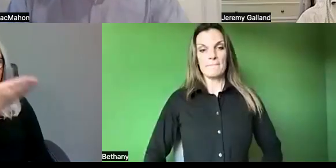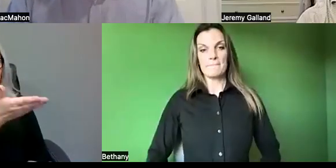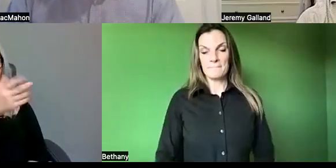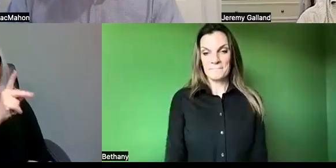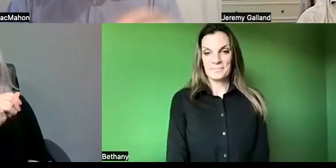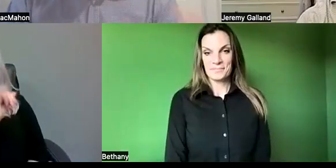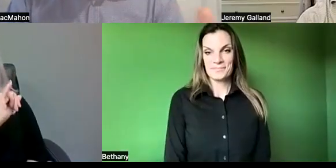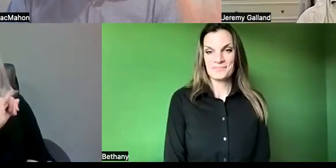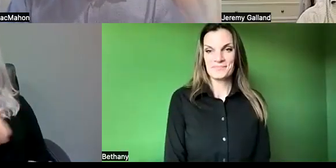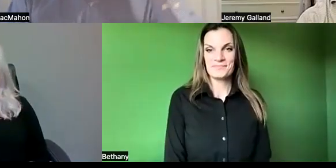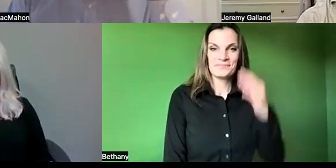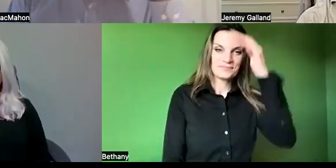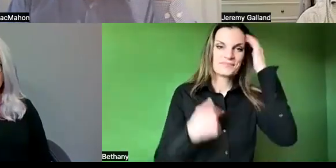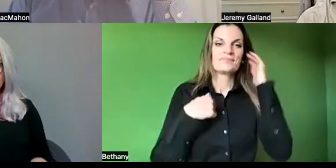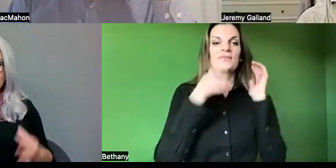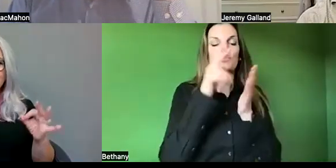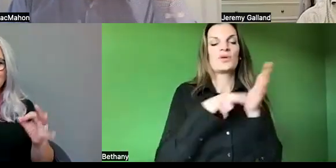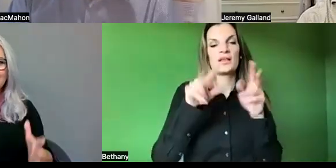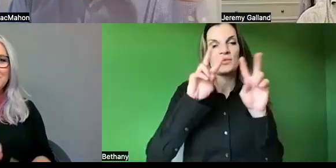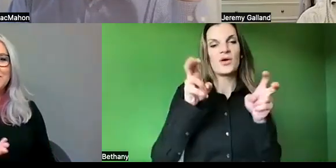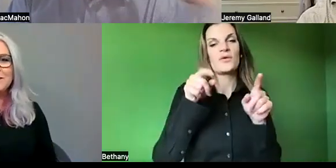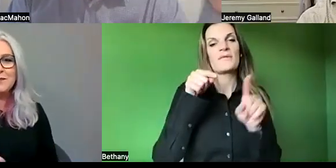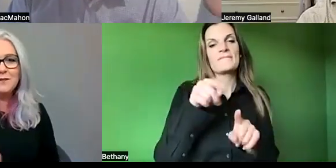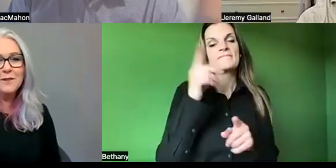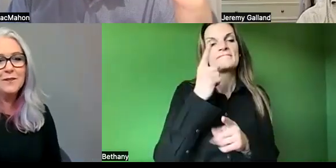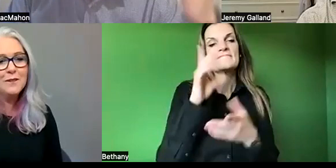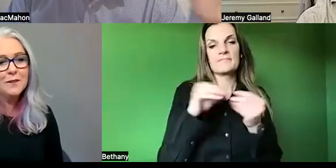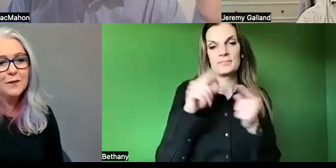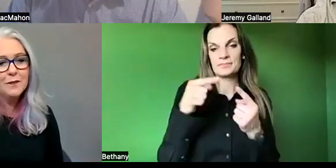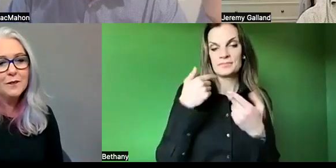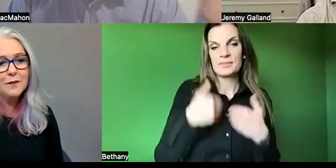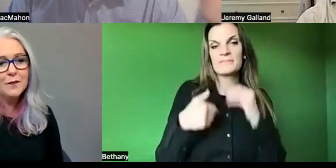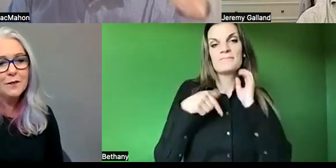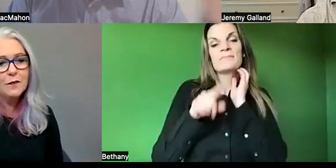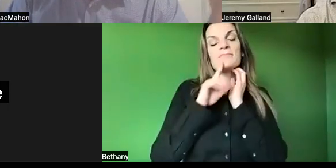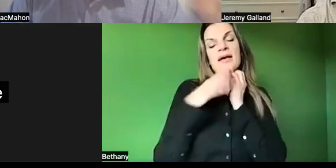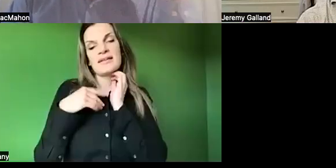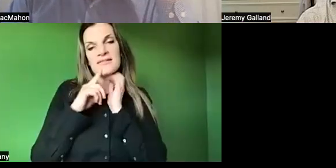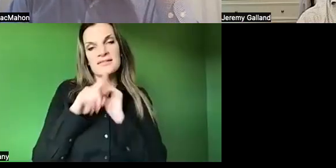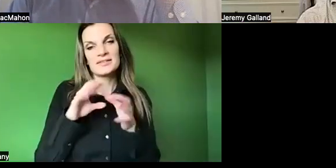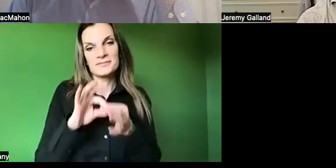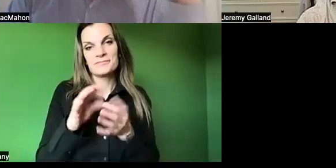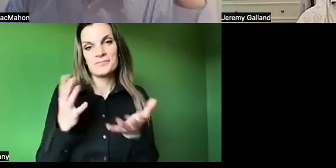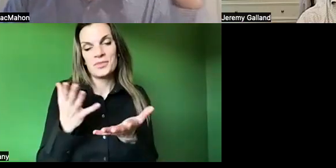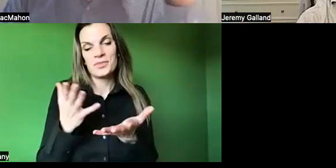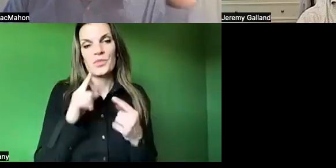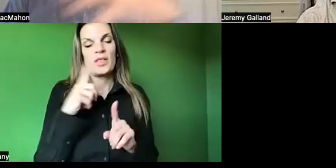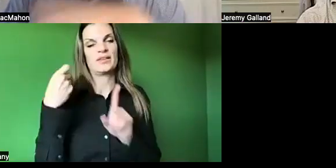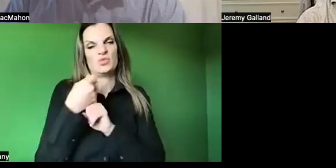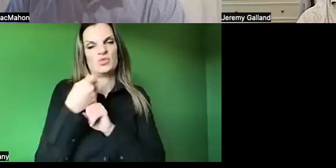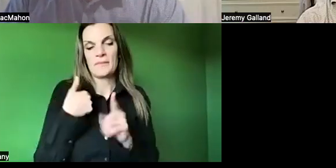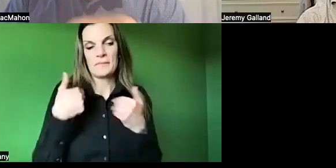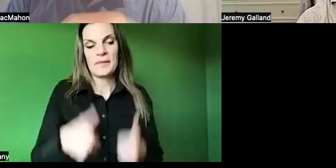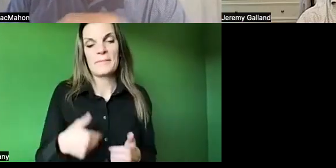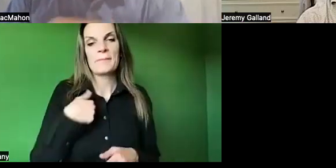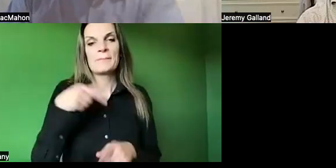I'm just going to read a quote that really spoke to me, and this is my answer in terms of what struck me. So this